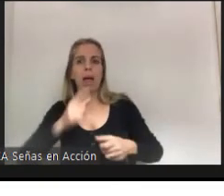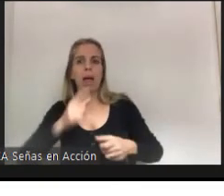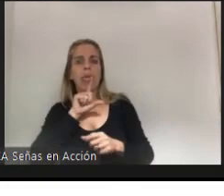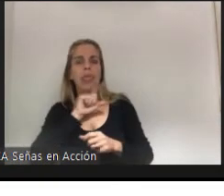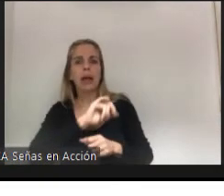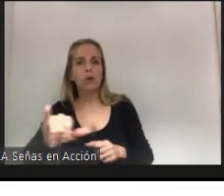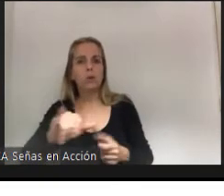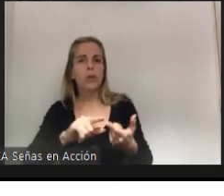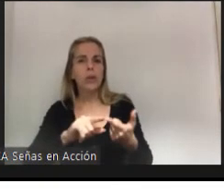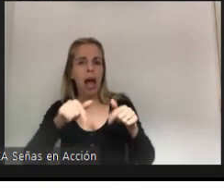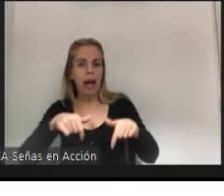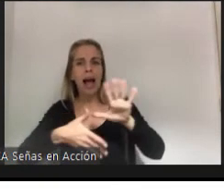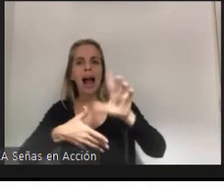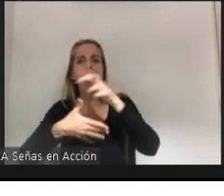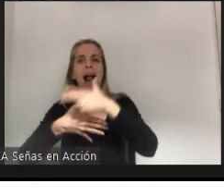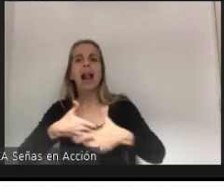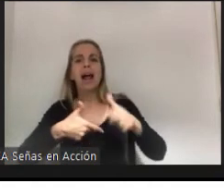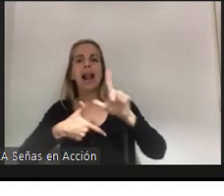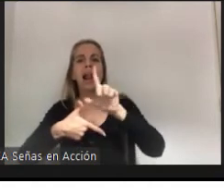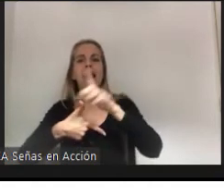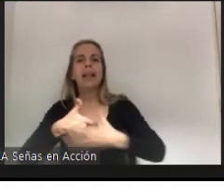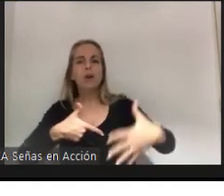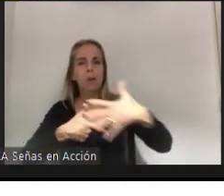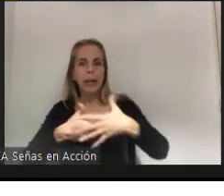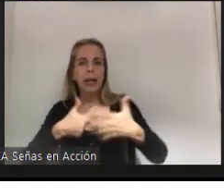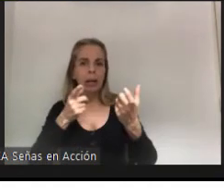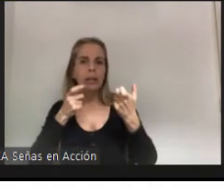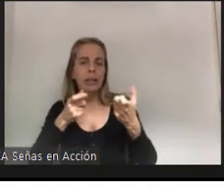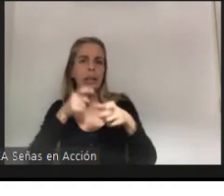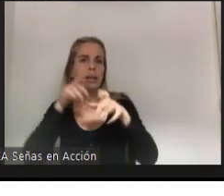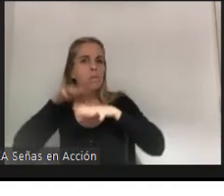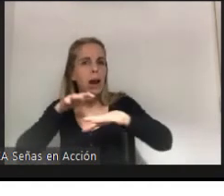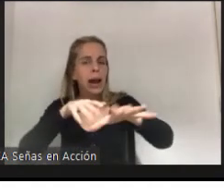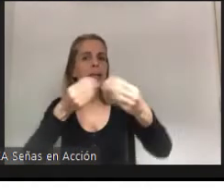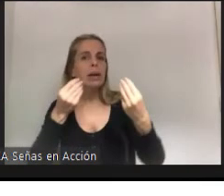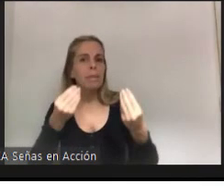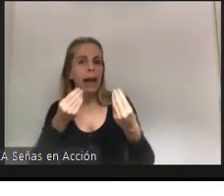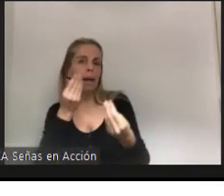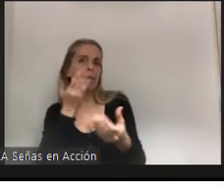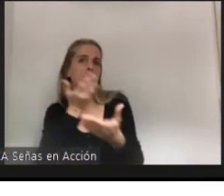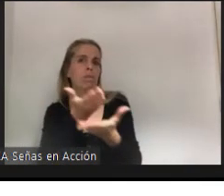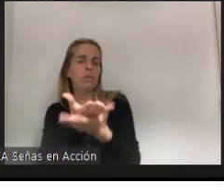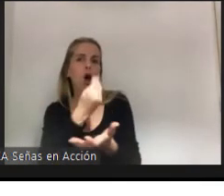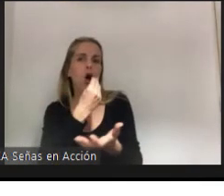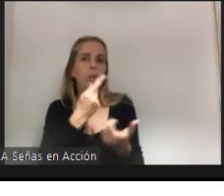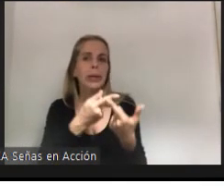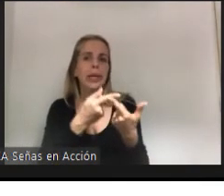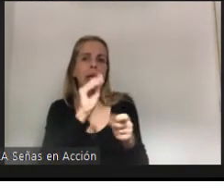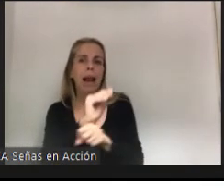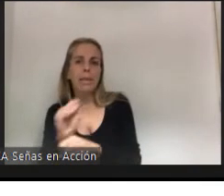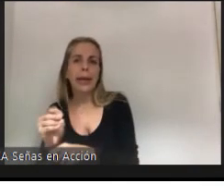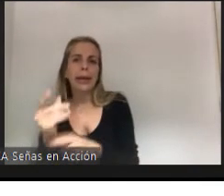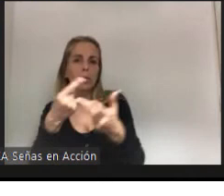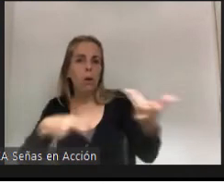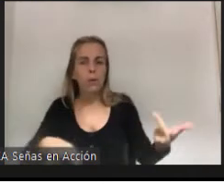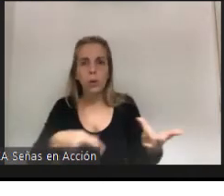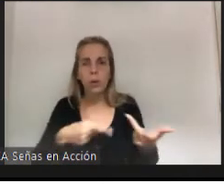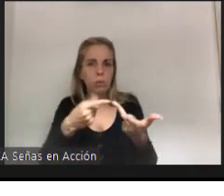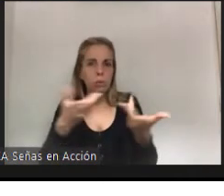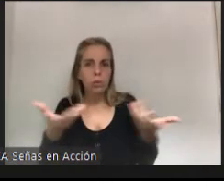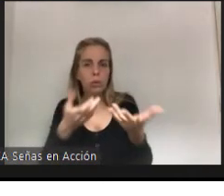denounce. And in Latin America, people go out there to eat, to make a living. In our